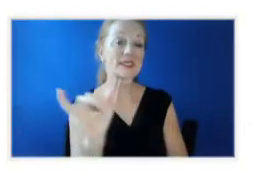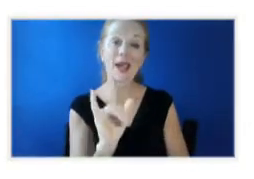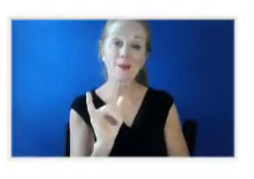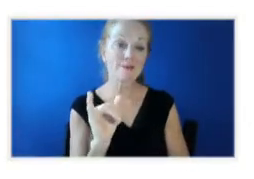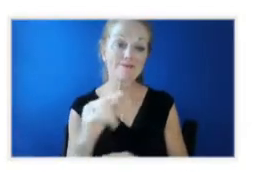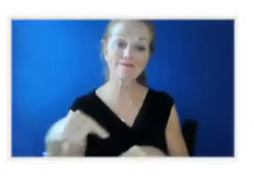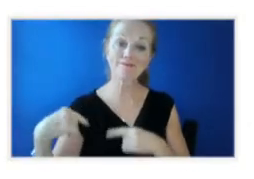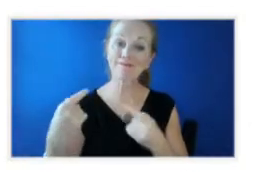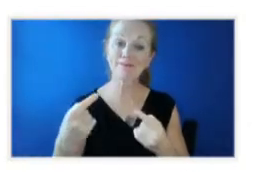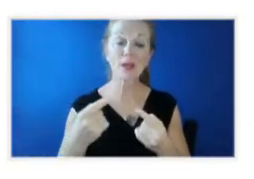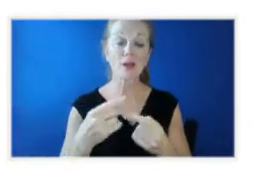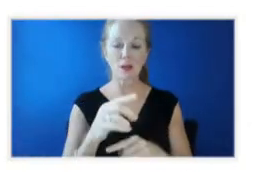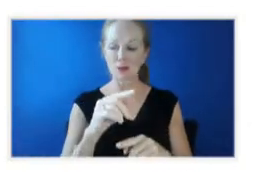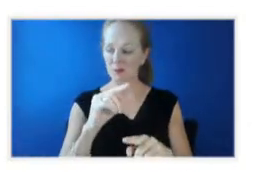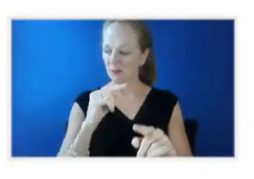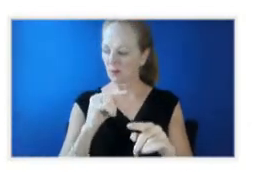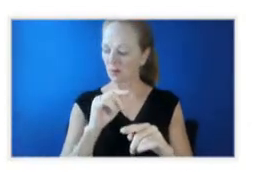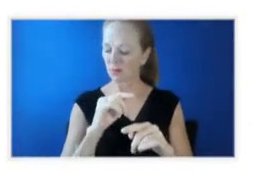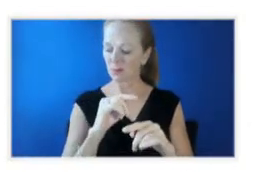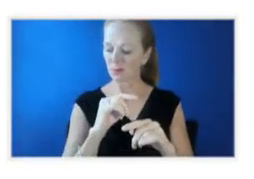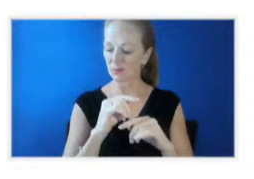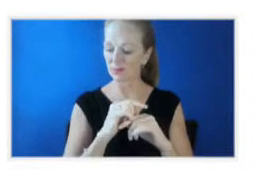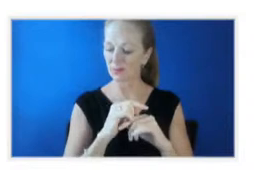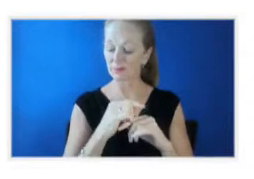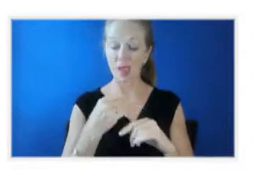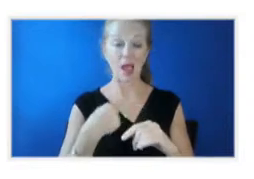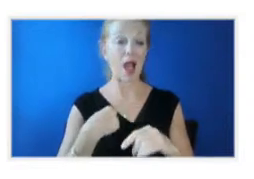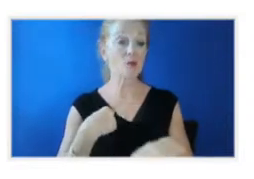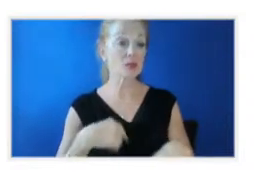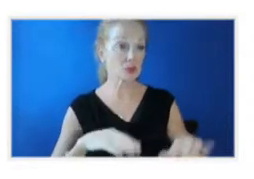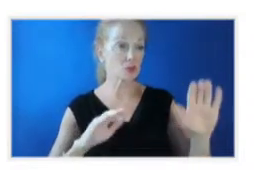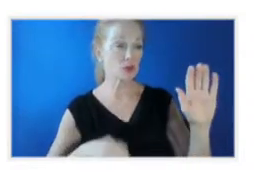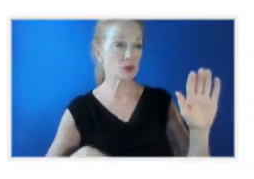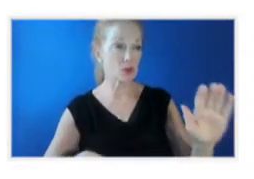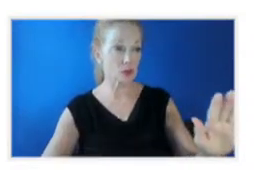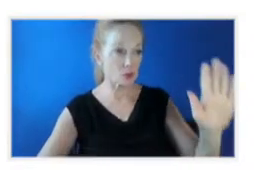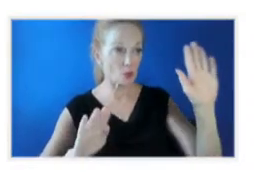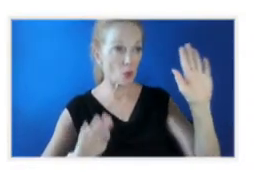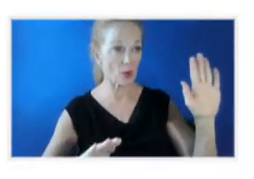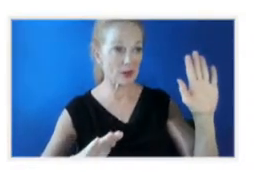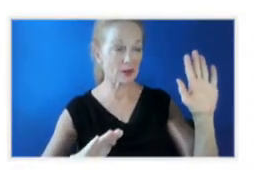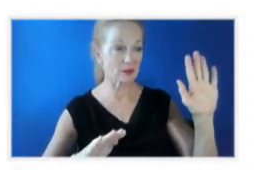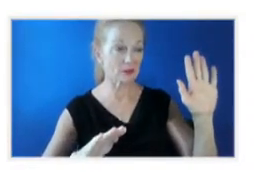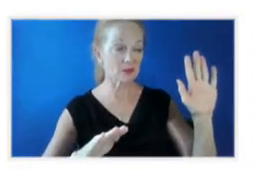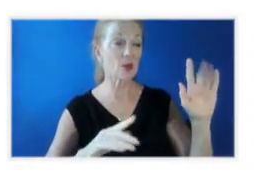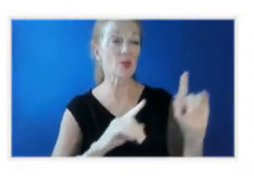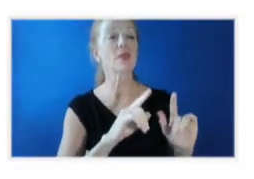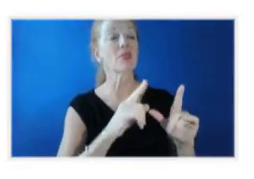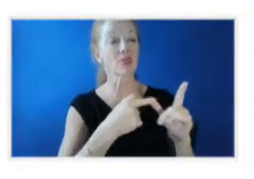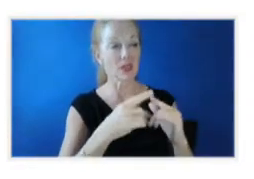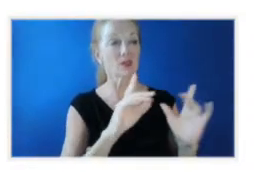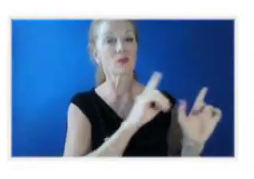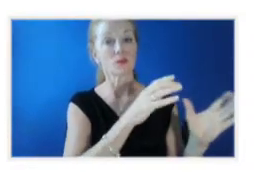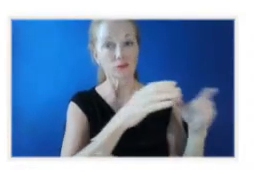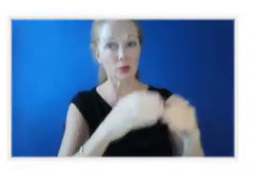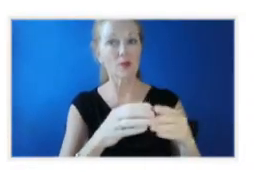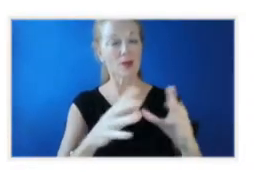retreat soon after I was sworn in as the police chief, one of the things we wanted to do